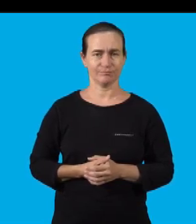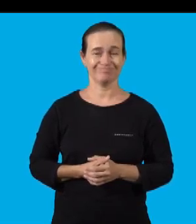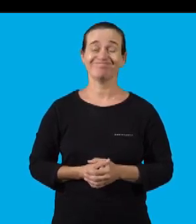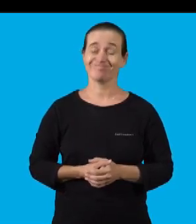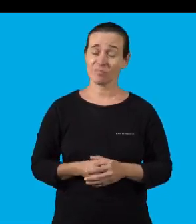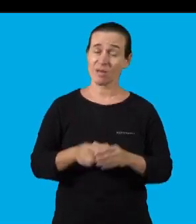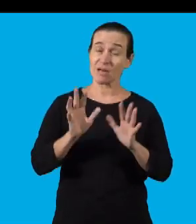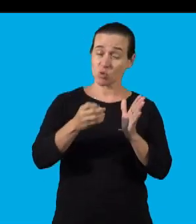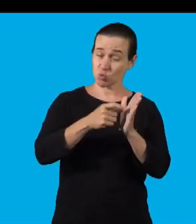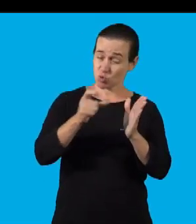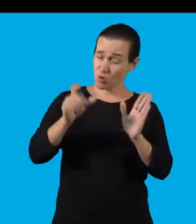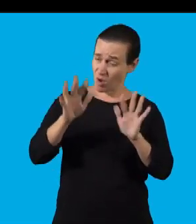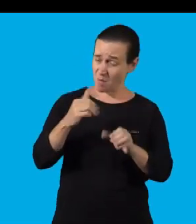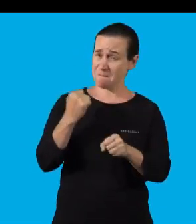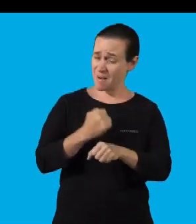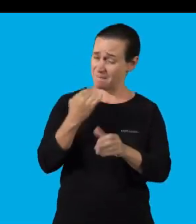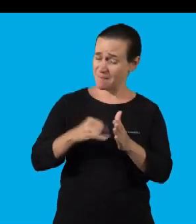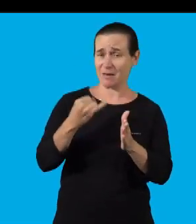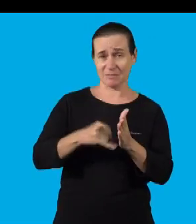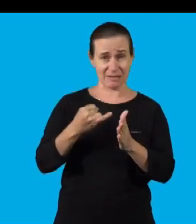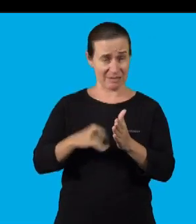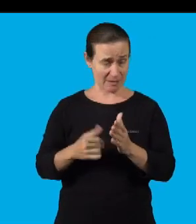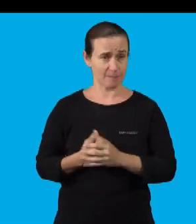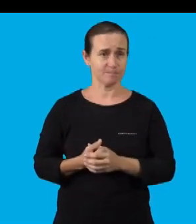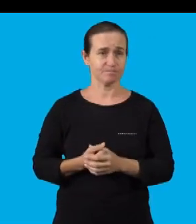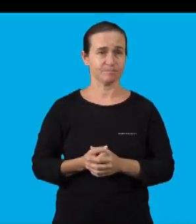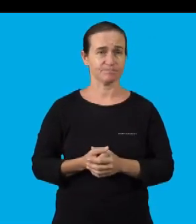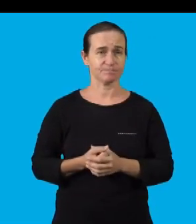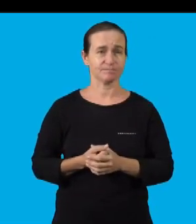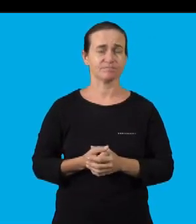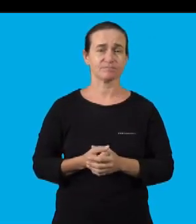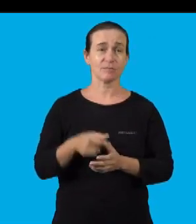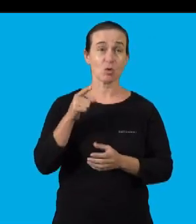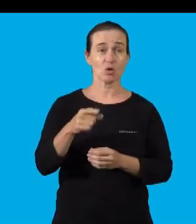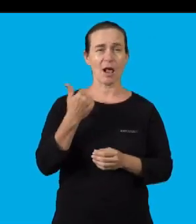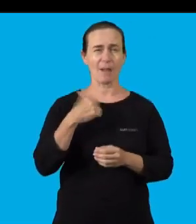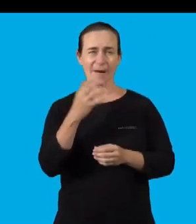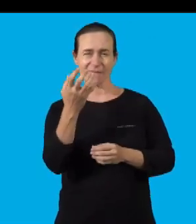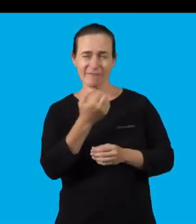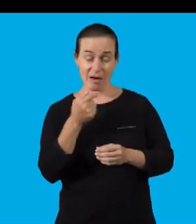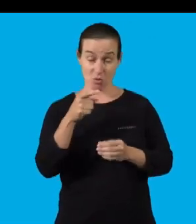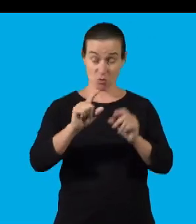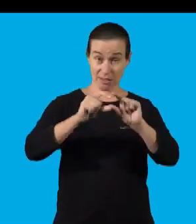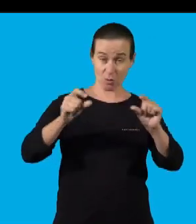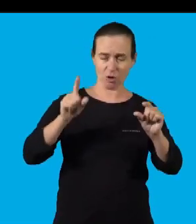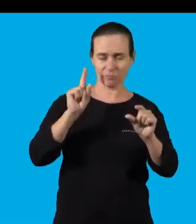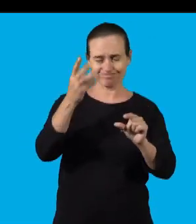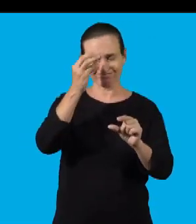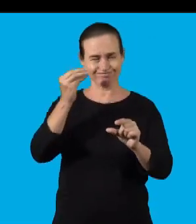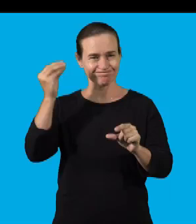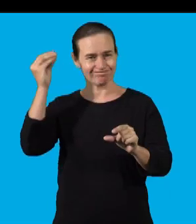at the common errors or the misconceptions that you might have when you are working with finding the equation, remember to